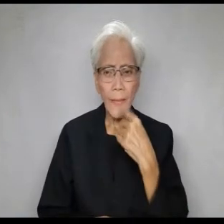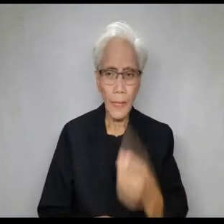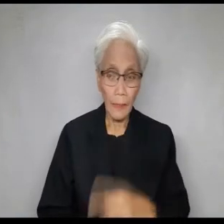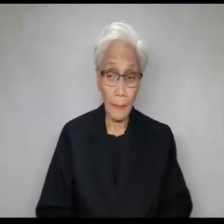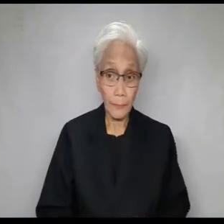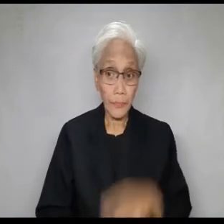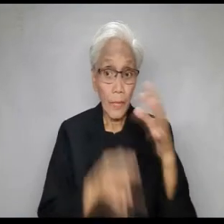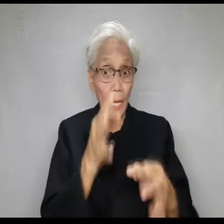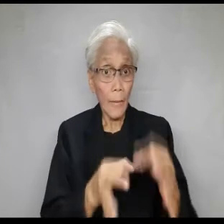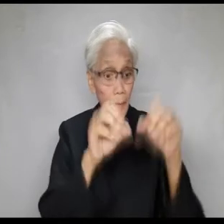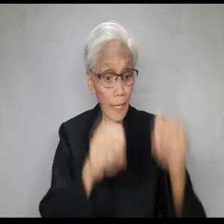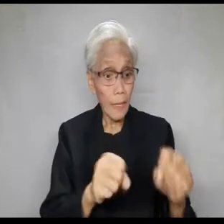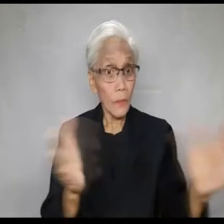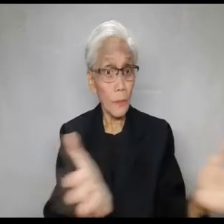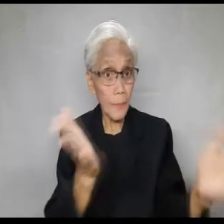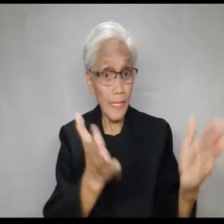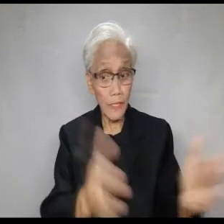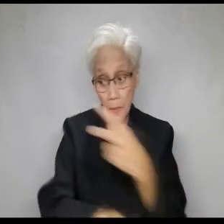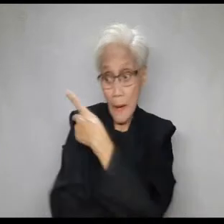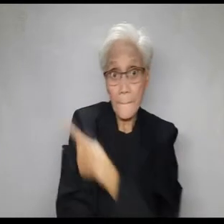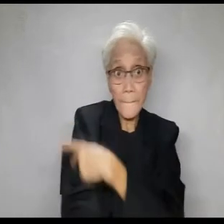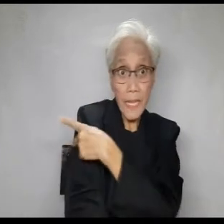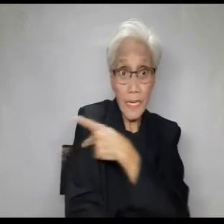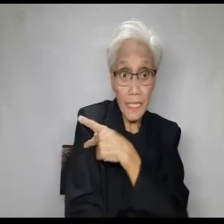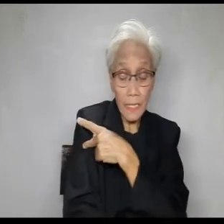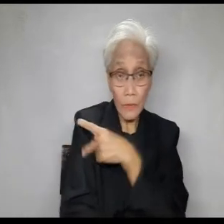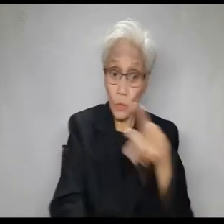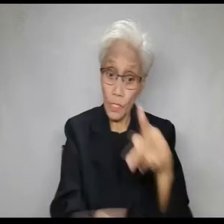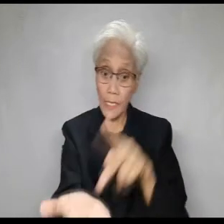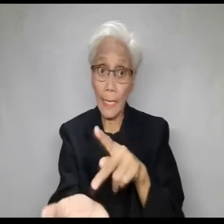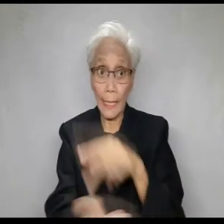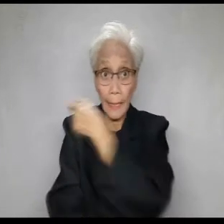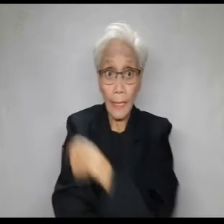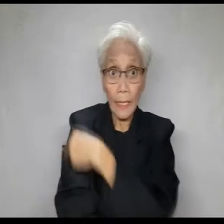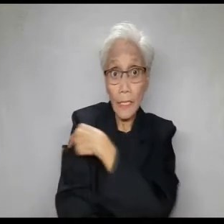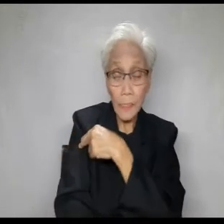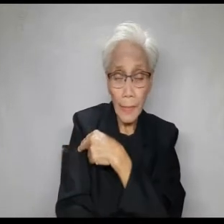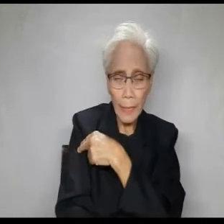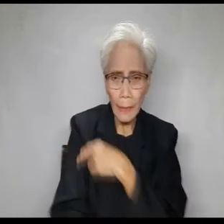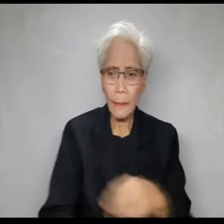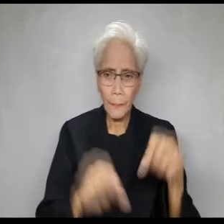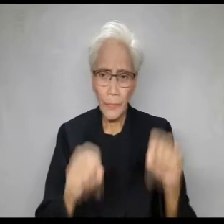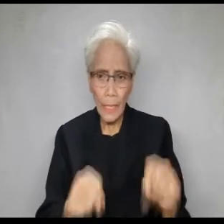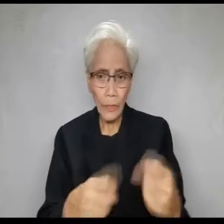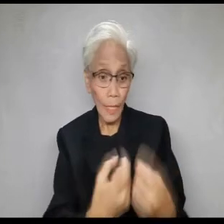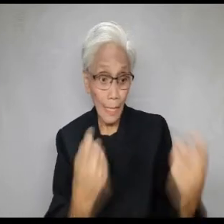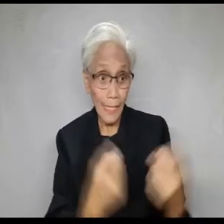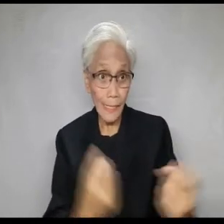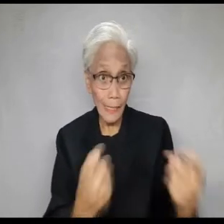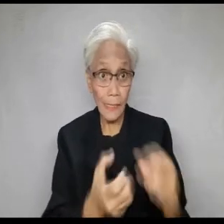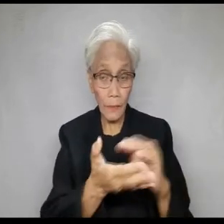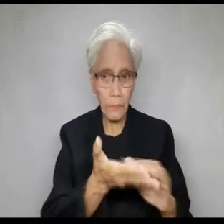Menninger once said that if he could convince the patients in psychiatric hospitals that